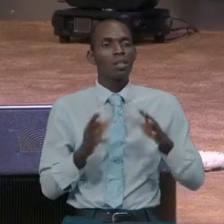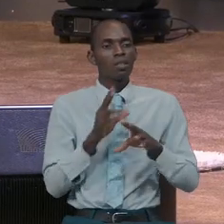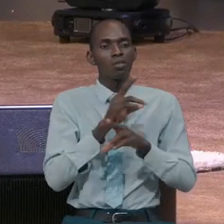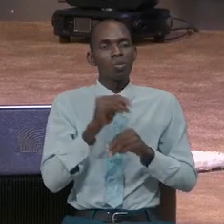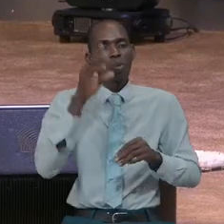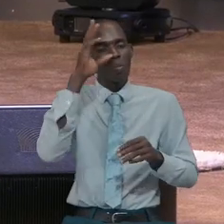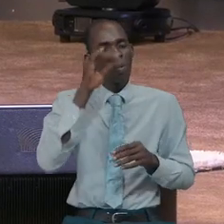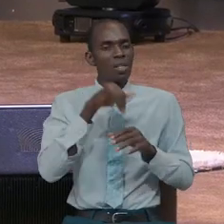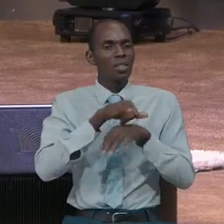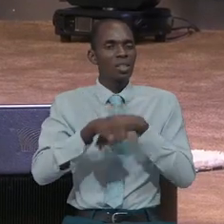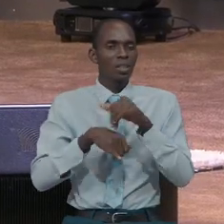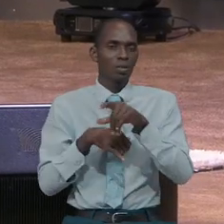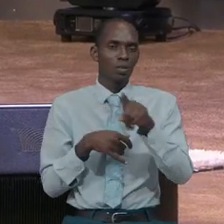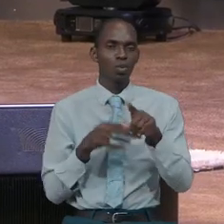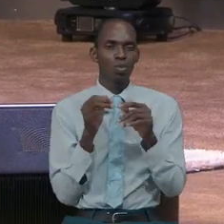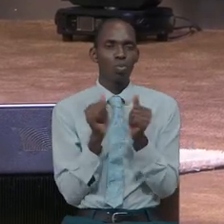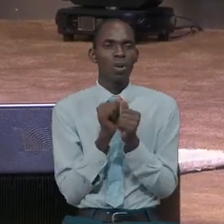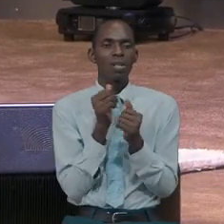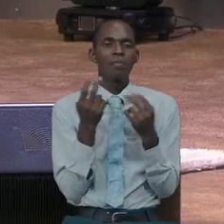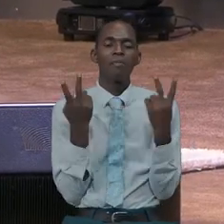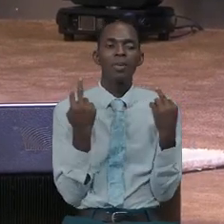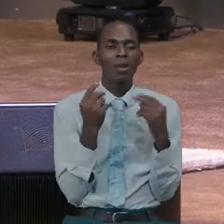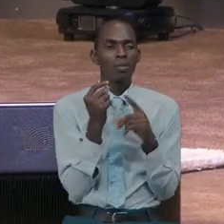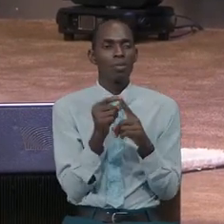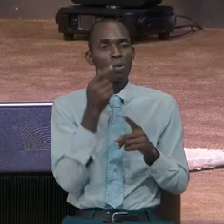man deceive you with vain words,